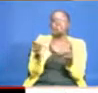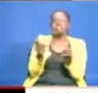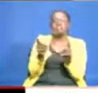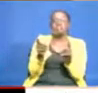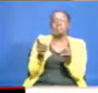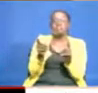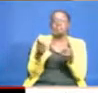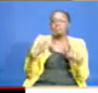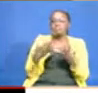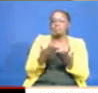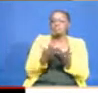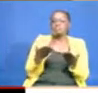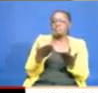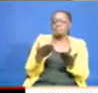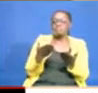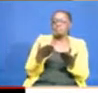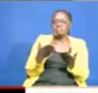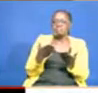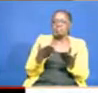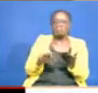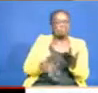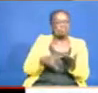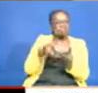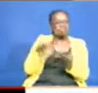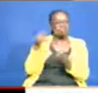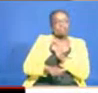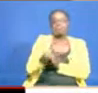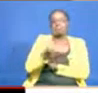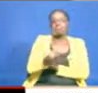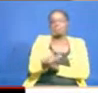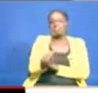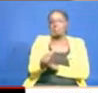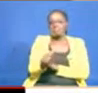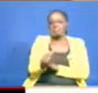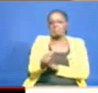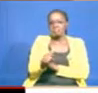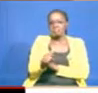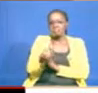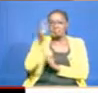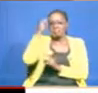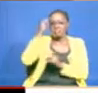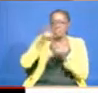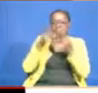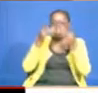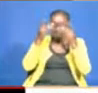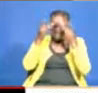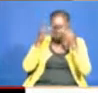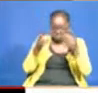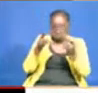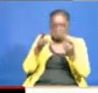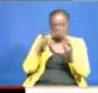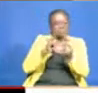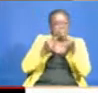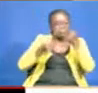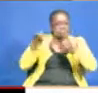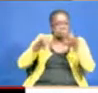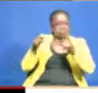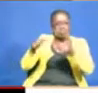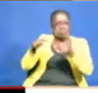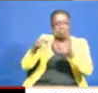at the grassroots levels have not felt it. So I purposely decided to vote for this position so that I may be able to